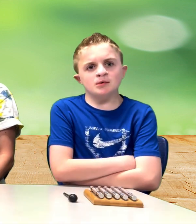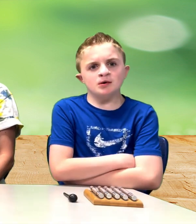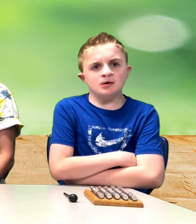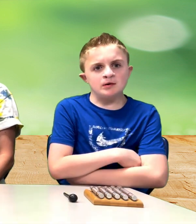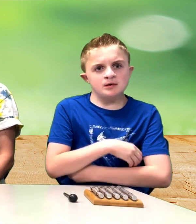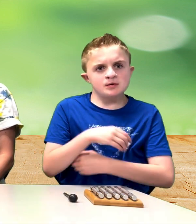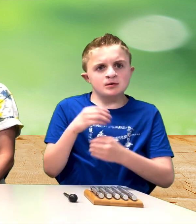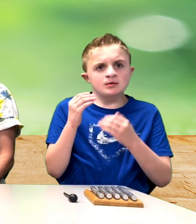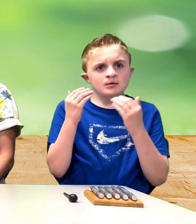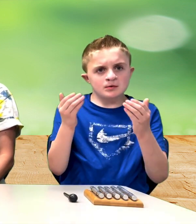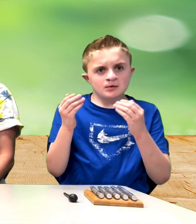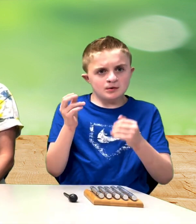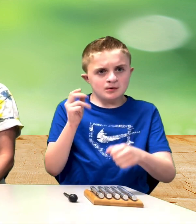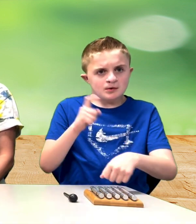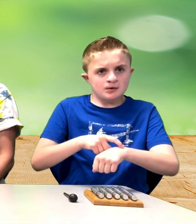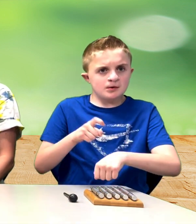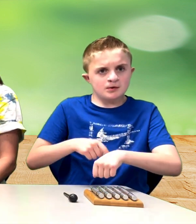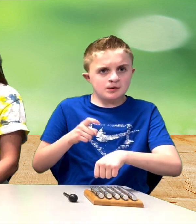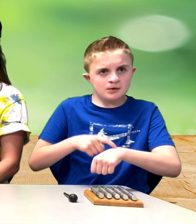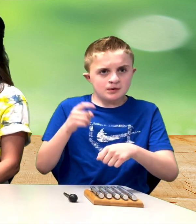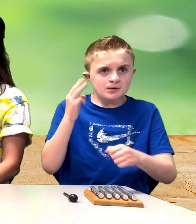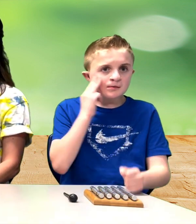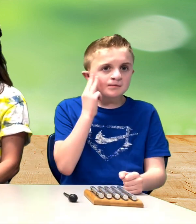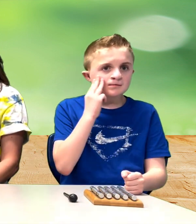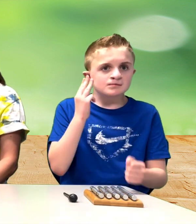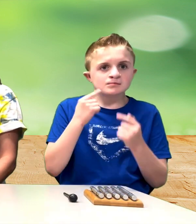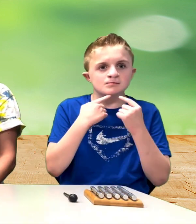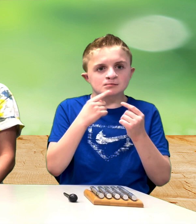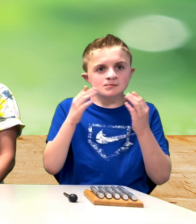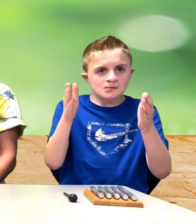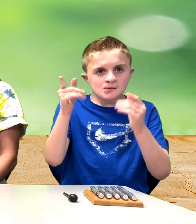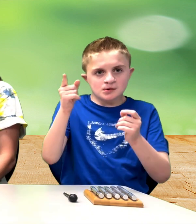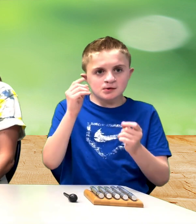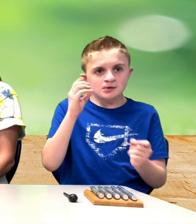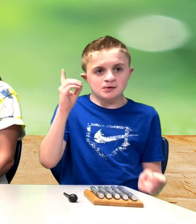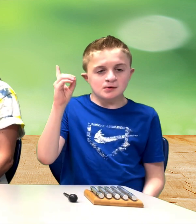Thank you for your time, Miss Moy. We appreciate you and all you do.